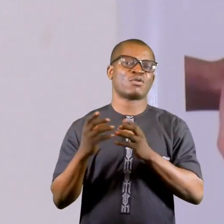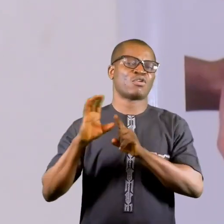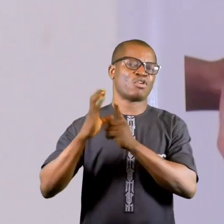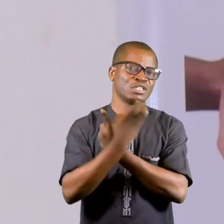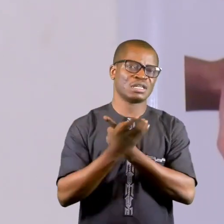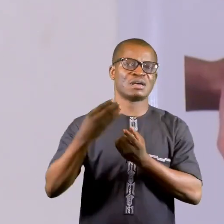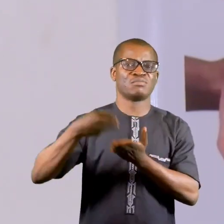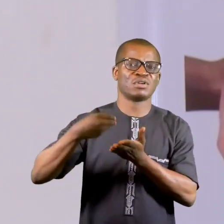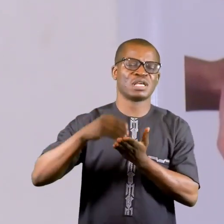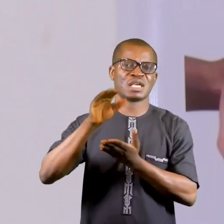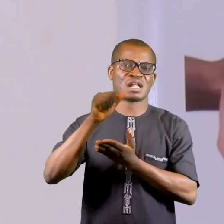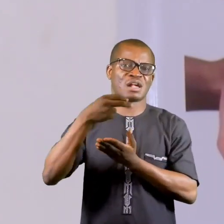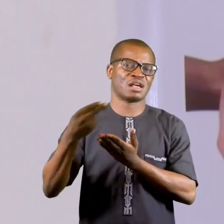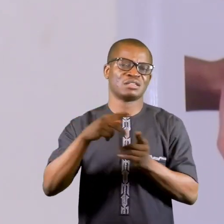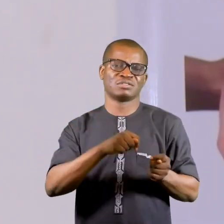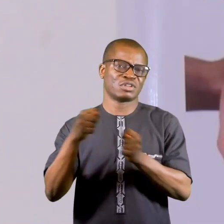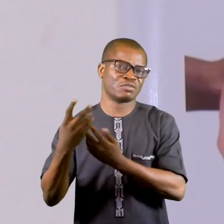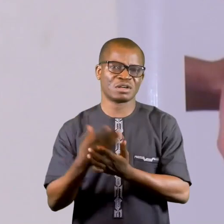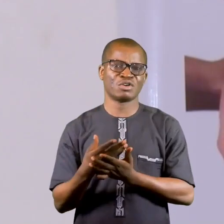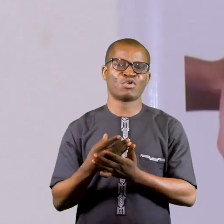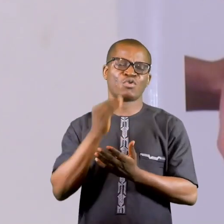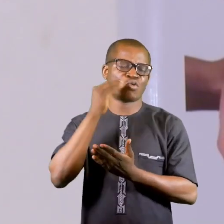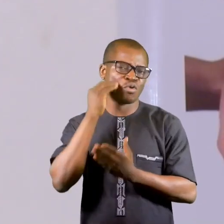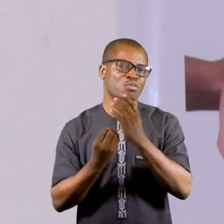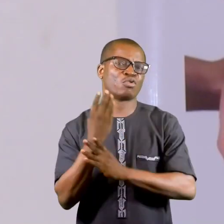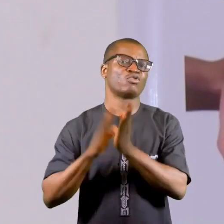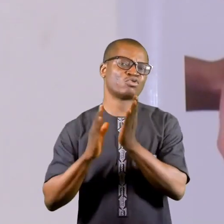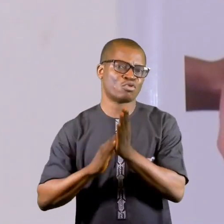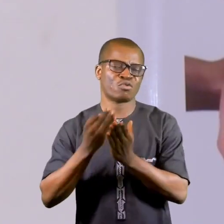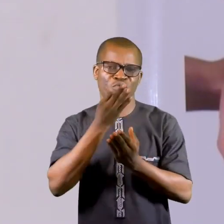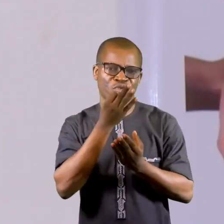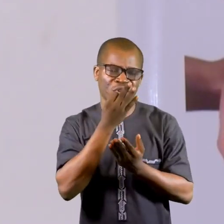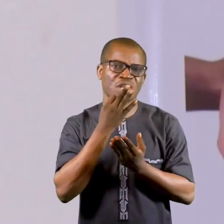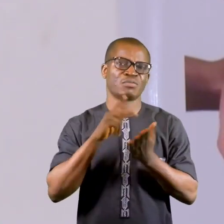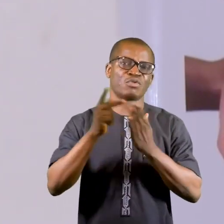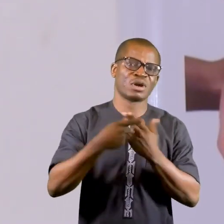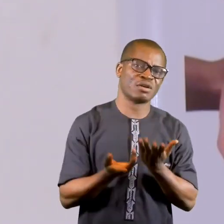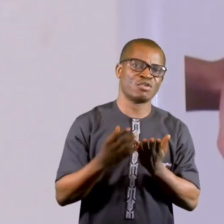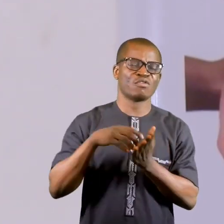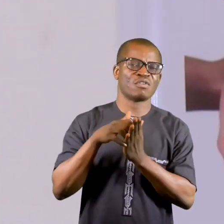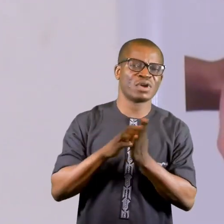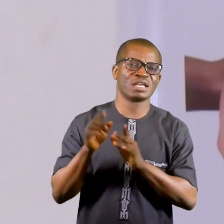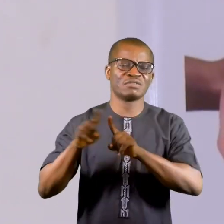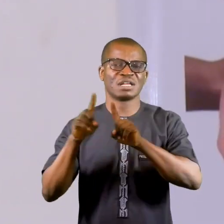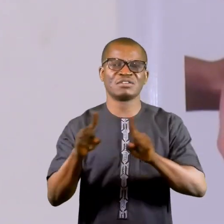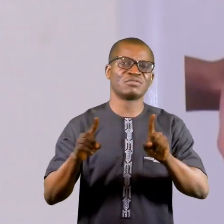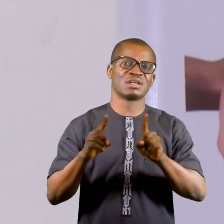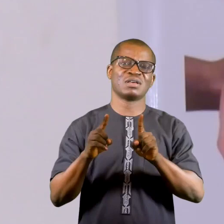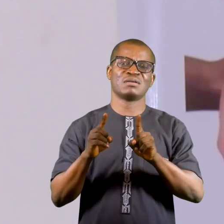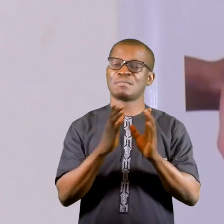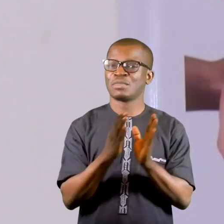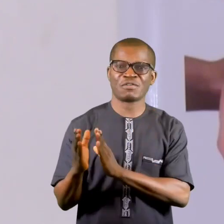Government Enterprise and Empowerment Program, the Homegrown School Feeding Program, Cash Grant for Vulnerable Groups, etc.,